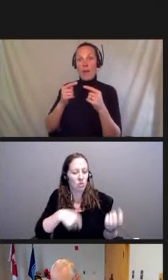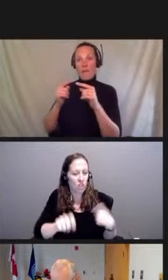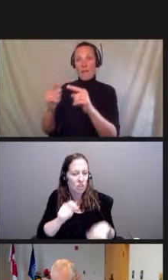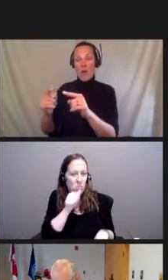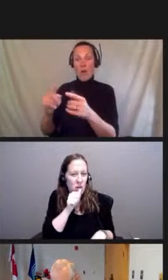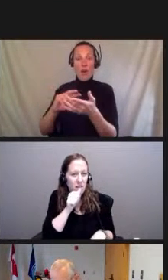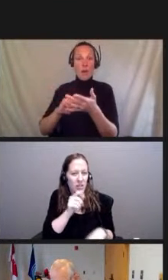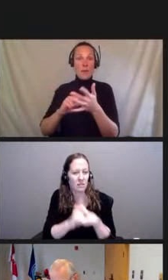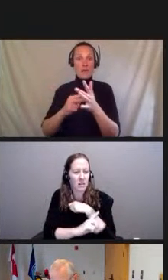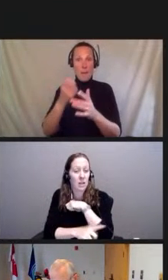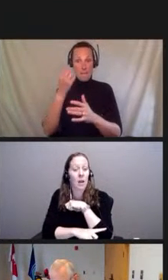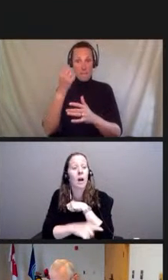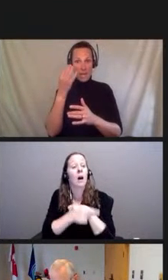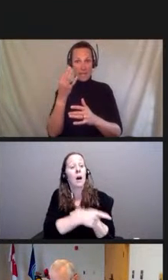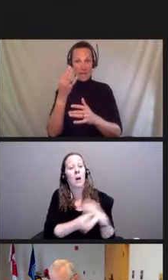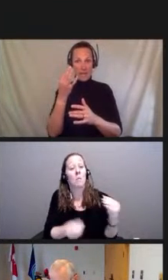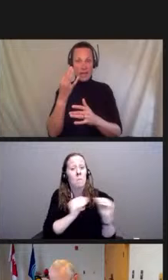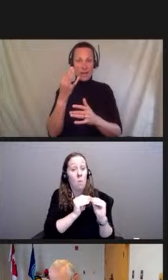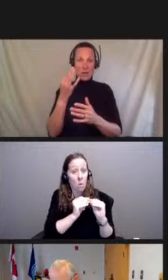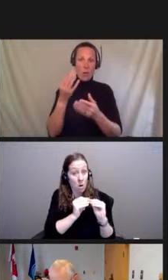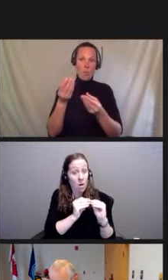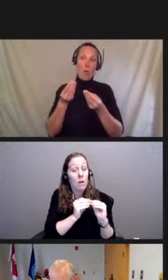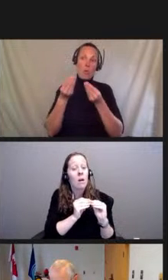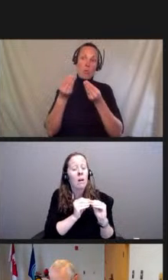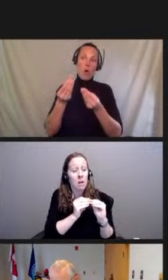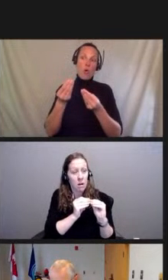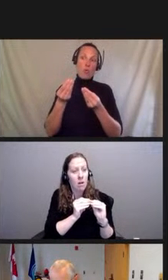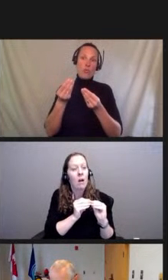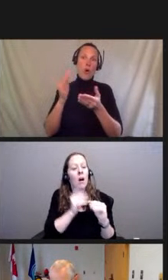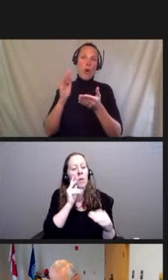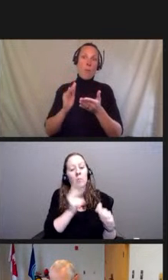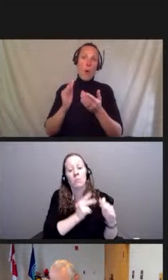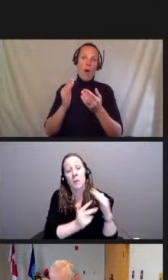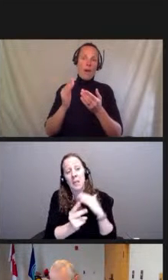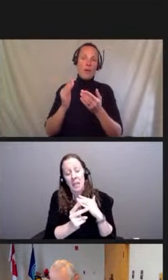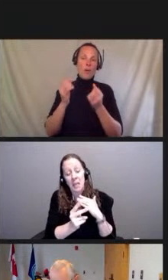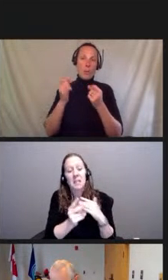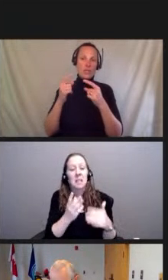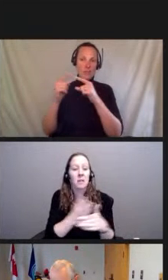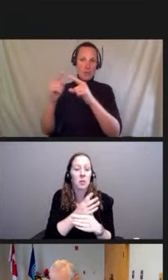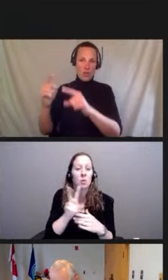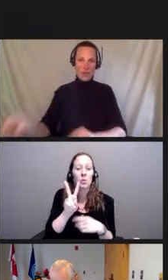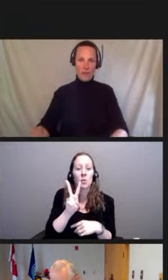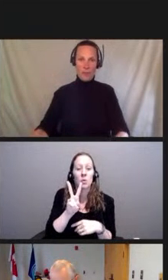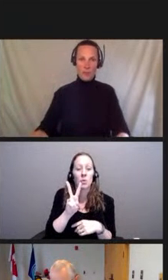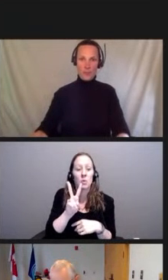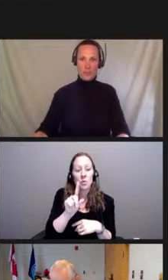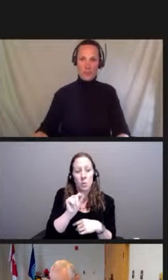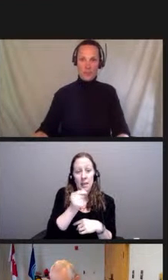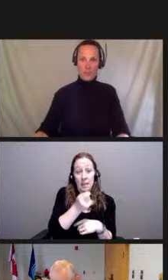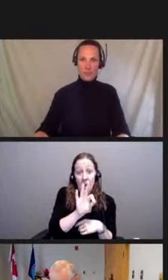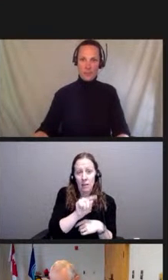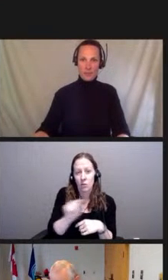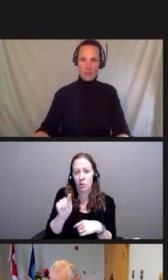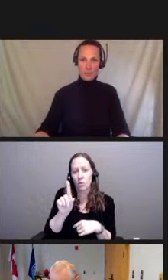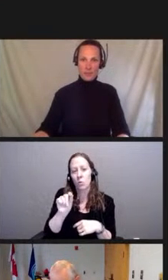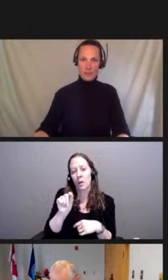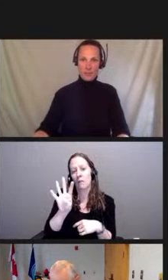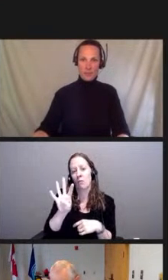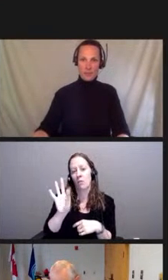this additional capacity, the landfill was estimated to reach capacity sometime between 2019 and